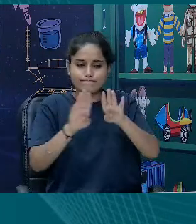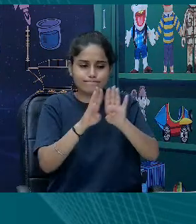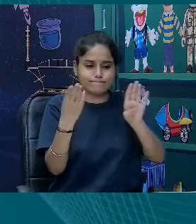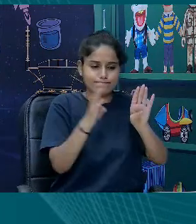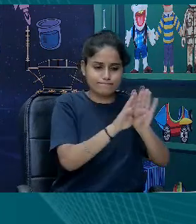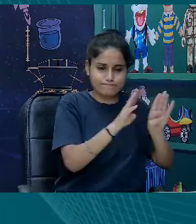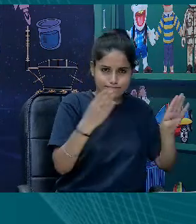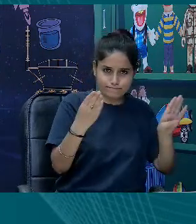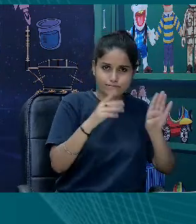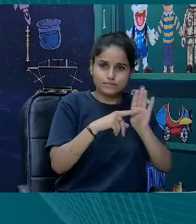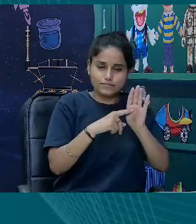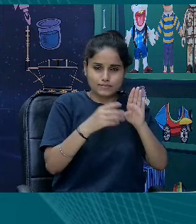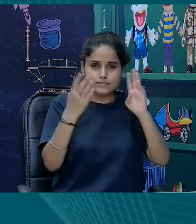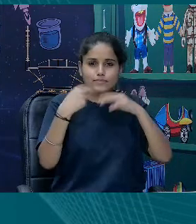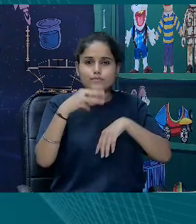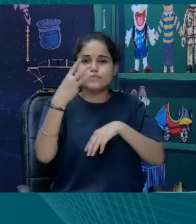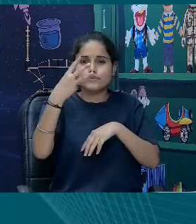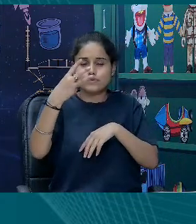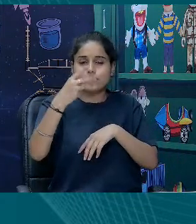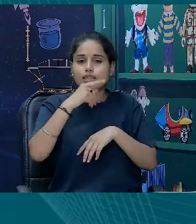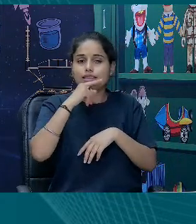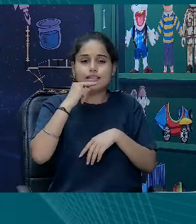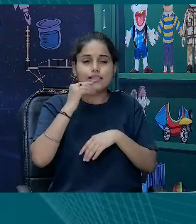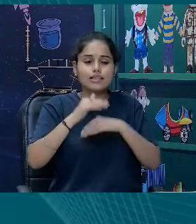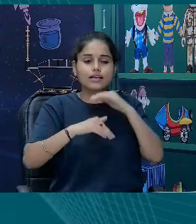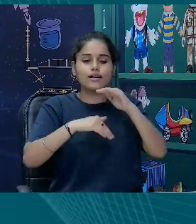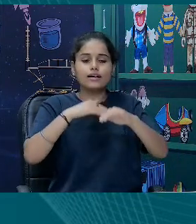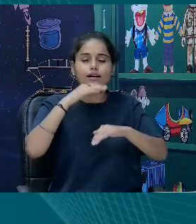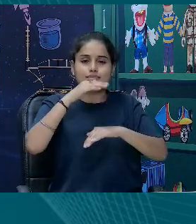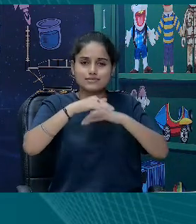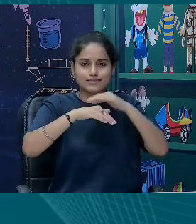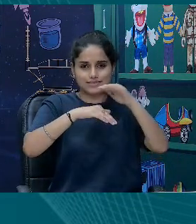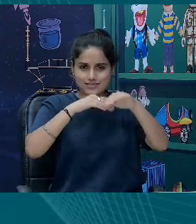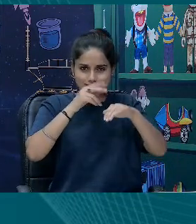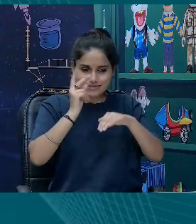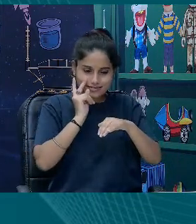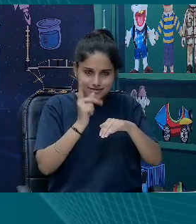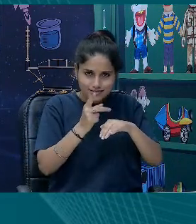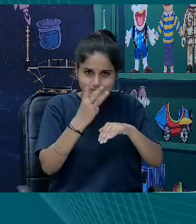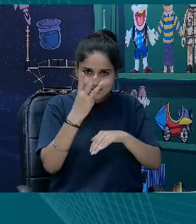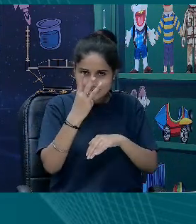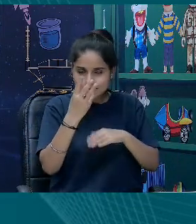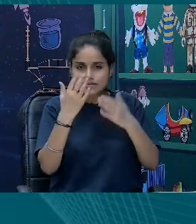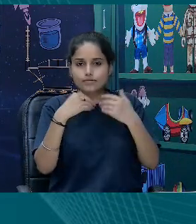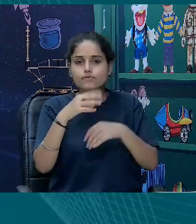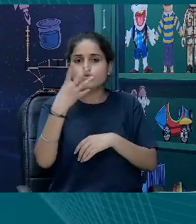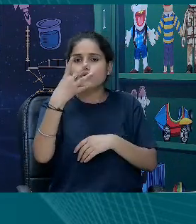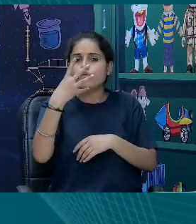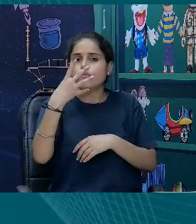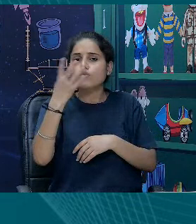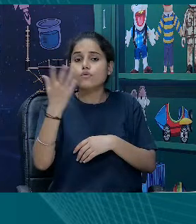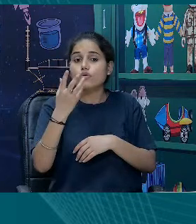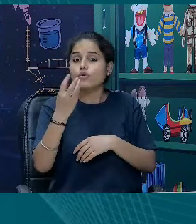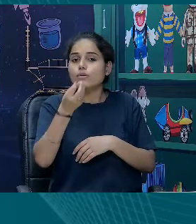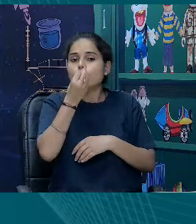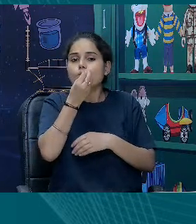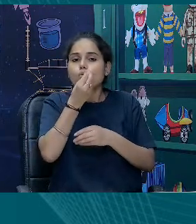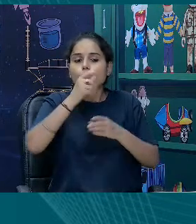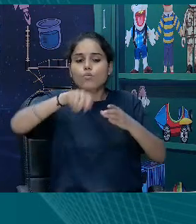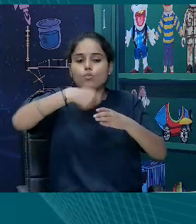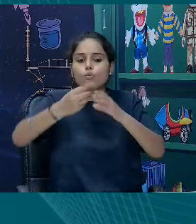open wide, three red steps that lead inside, four little